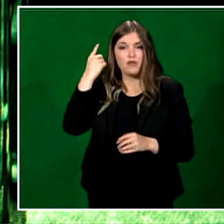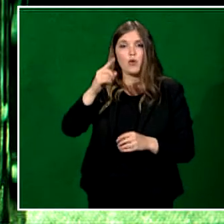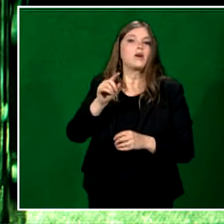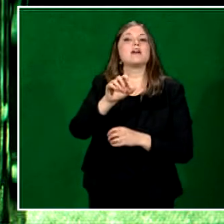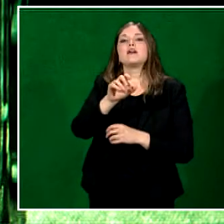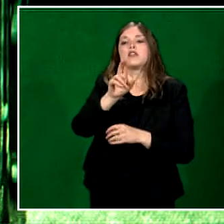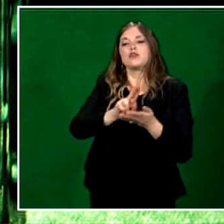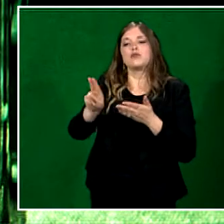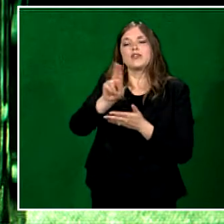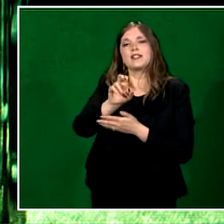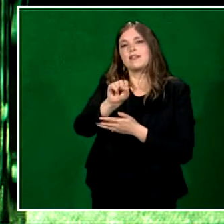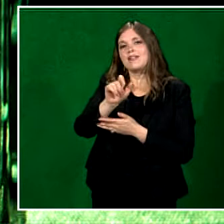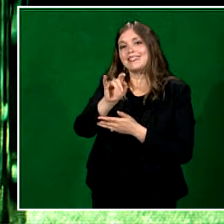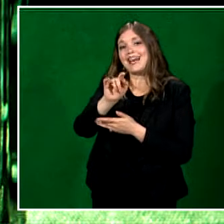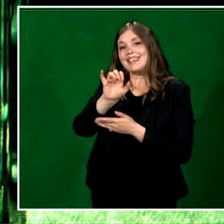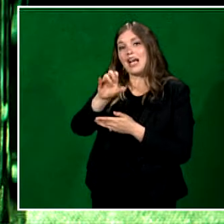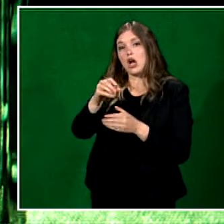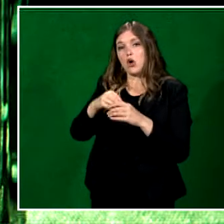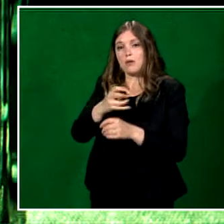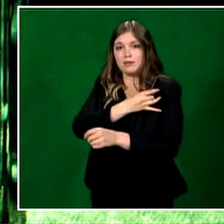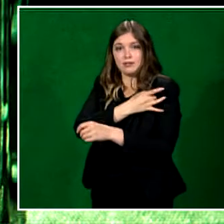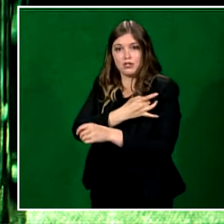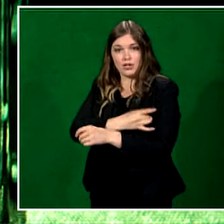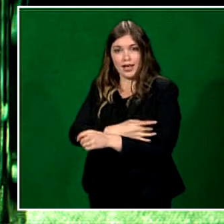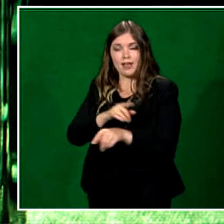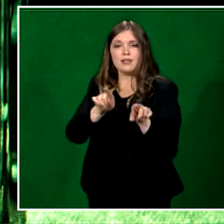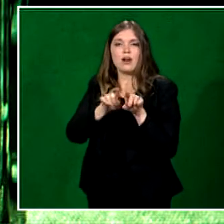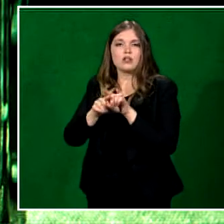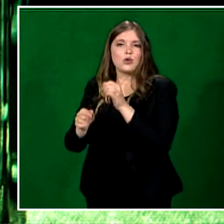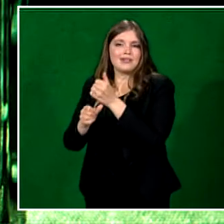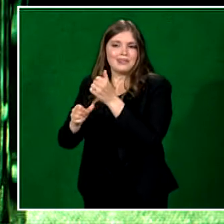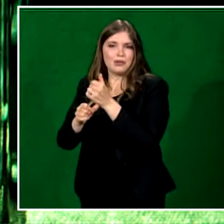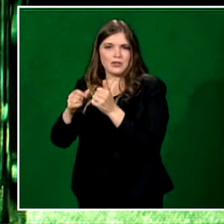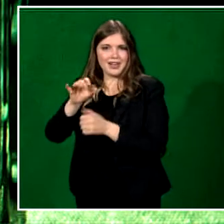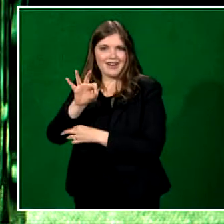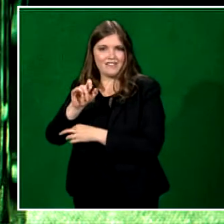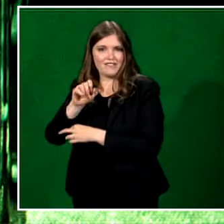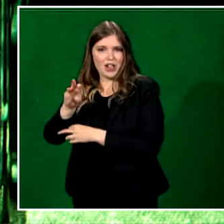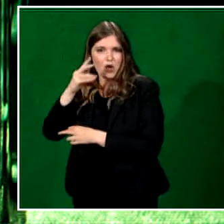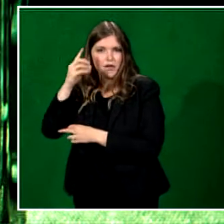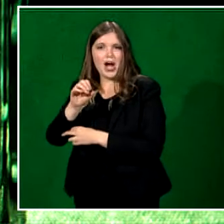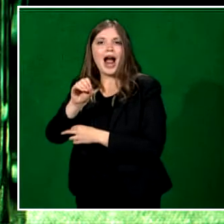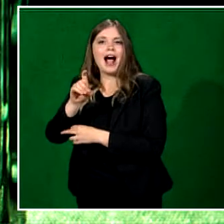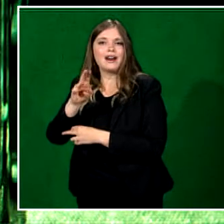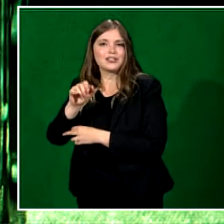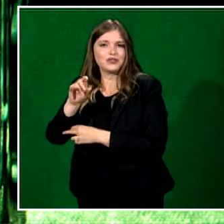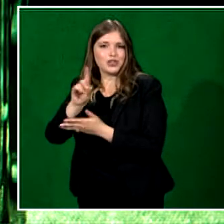in Chile, and is an associate fellow at Oxford University. Welcome, Alicia.